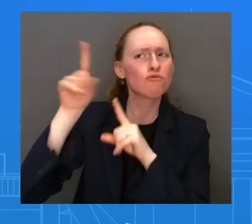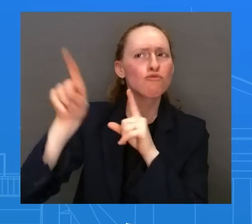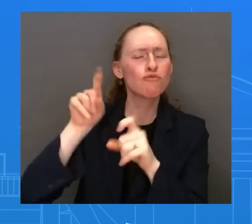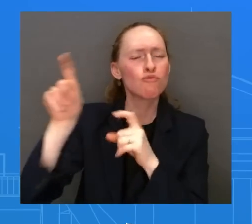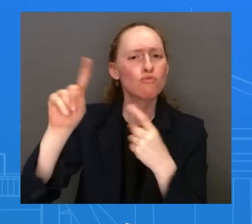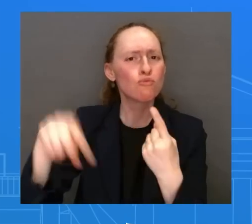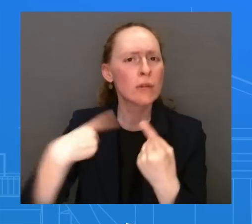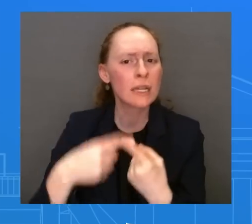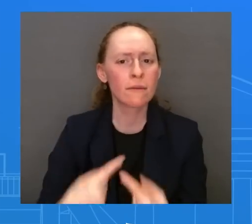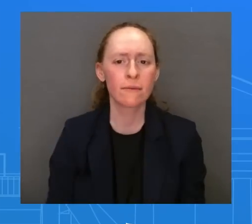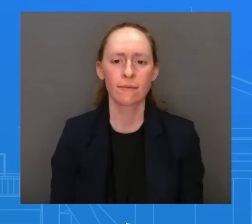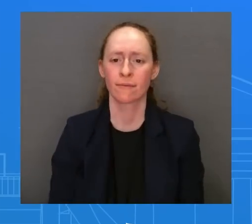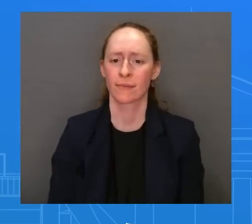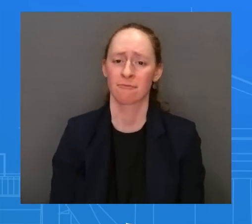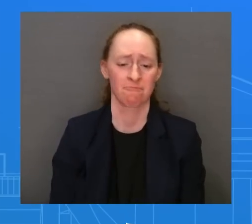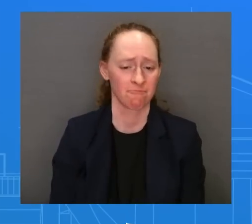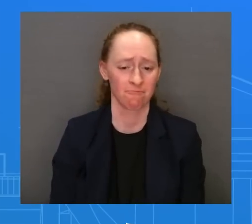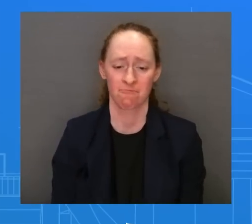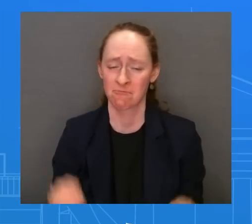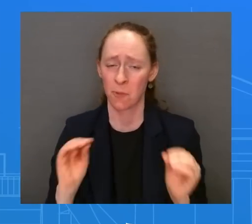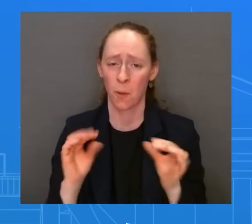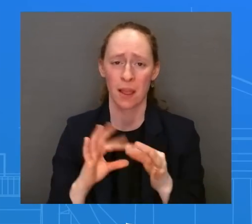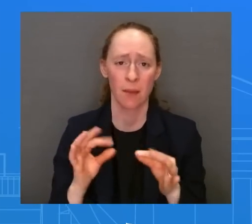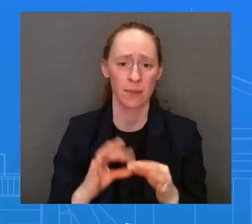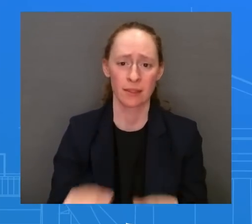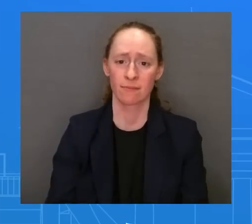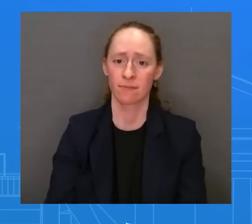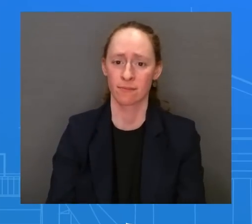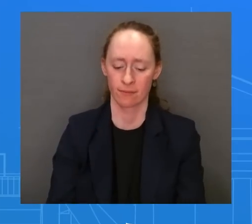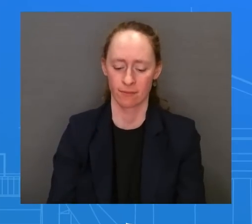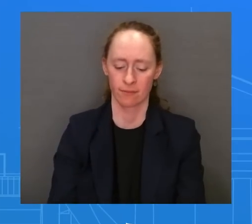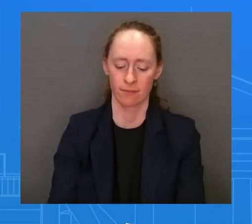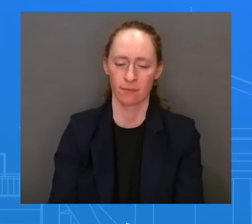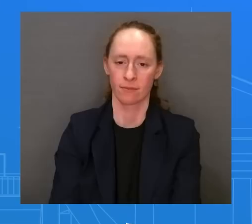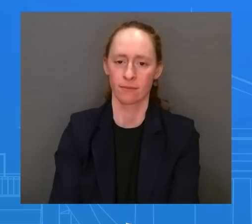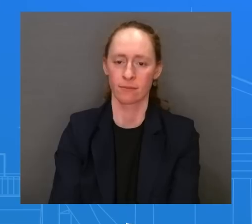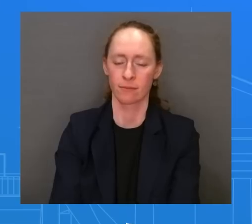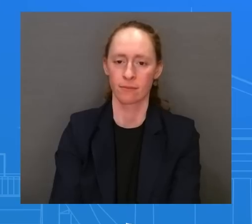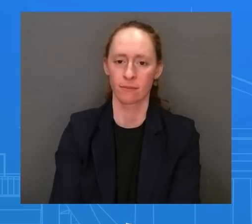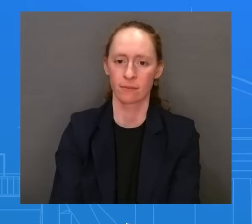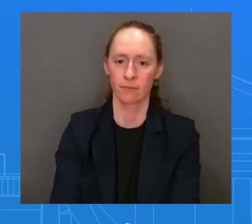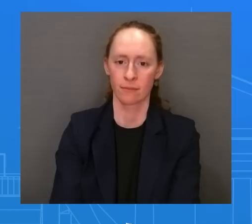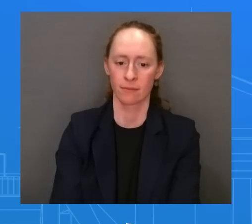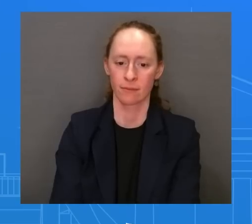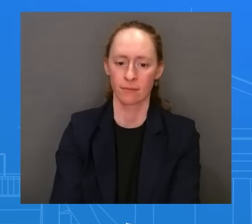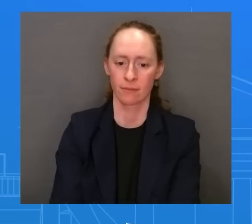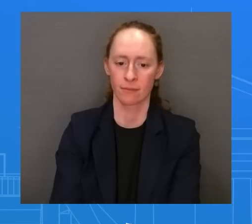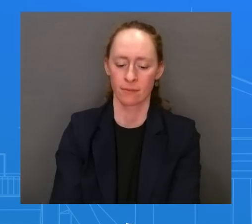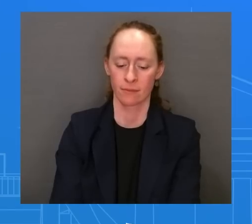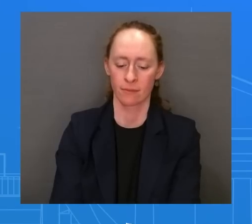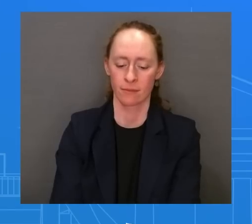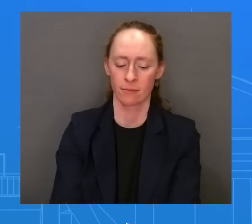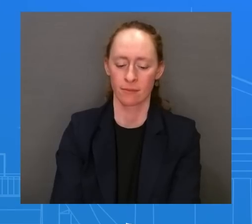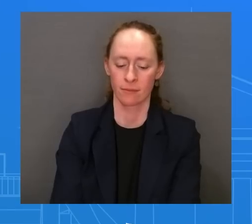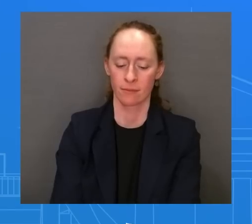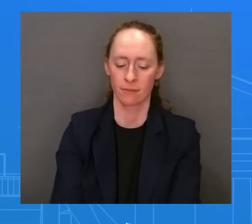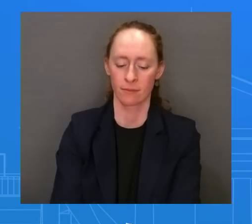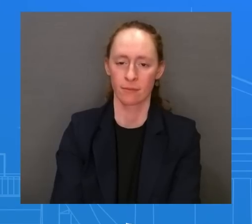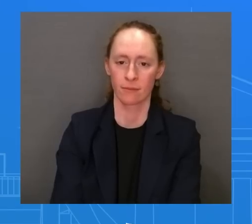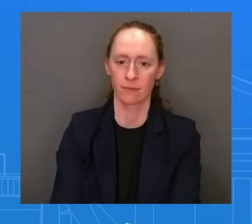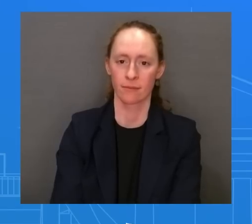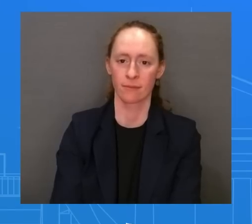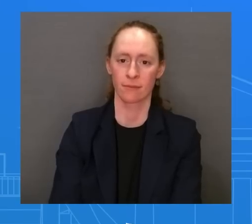to questions one will be on a different topic I'll start with that one the president's leaving